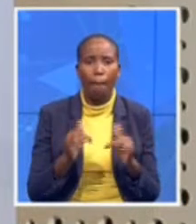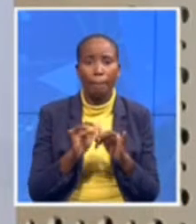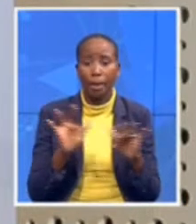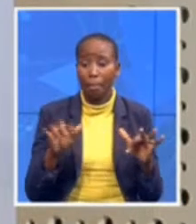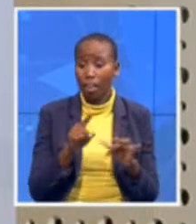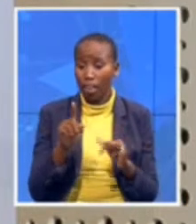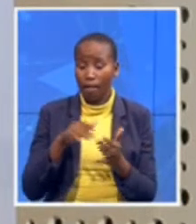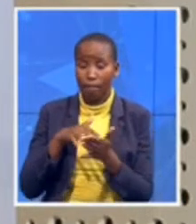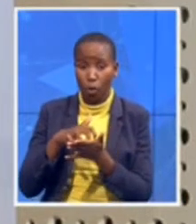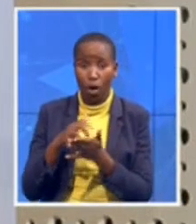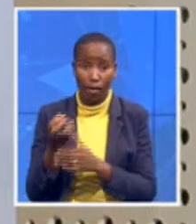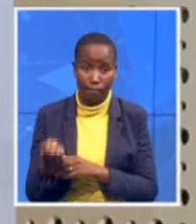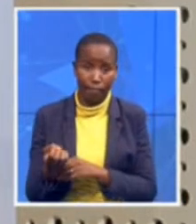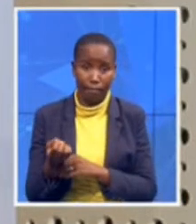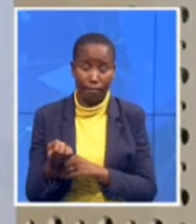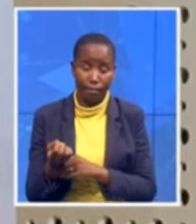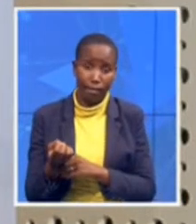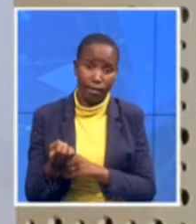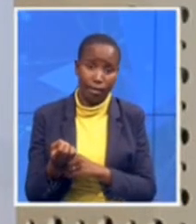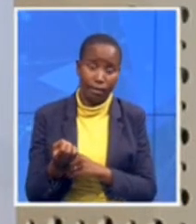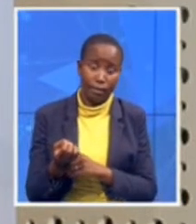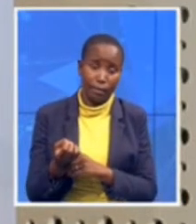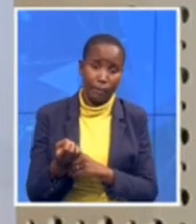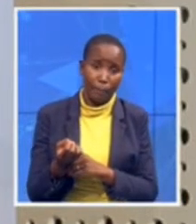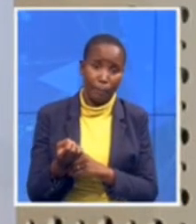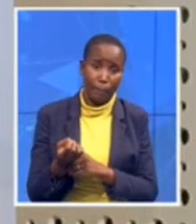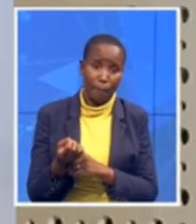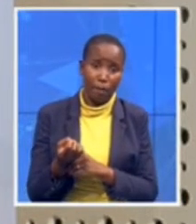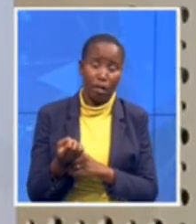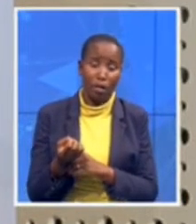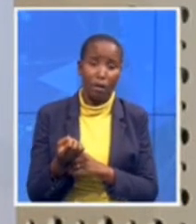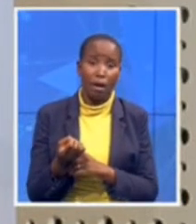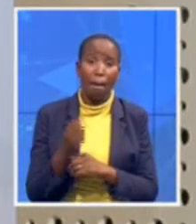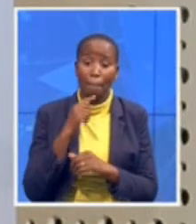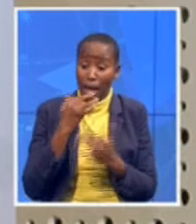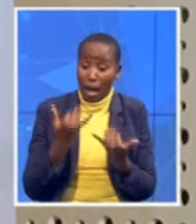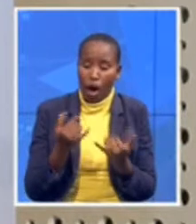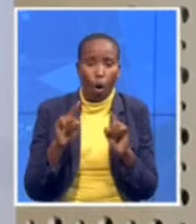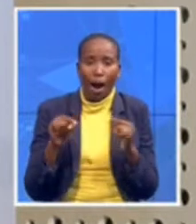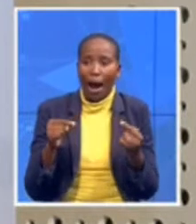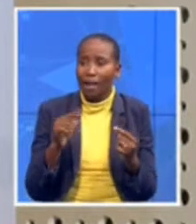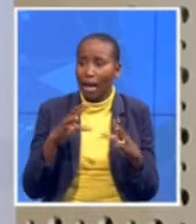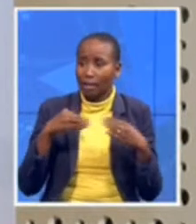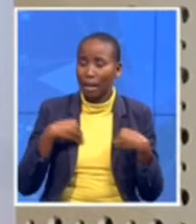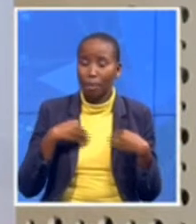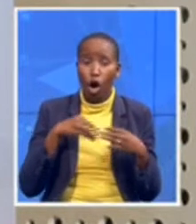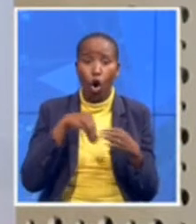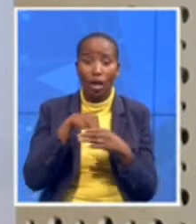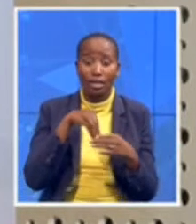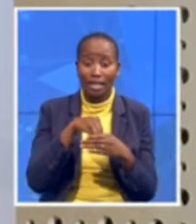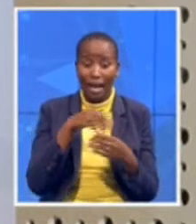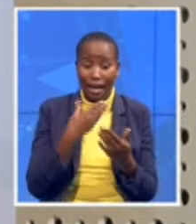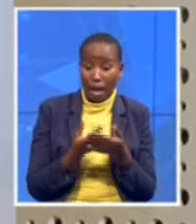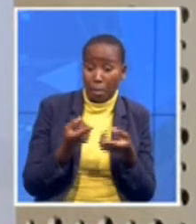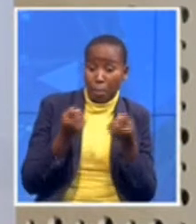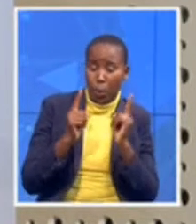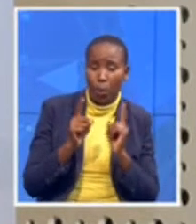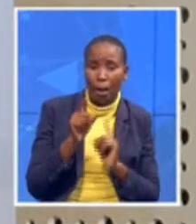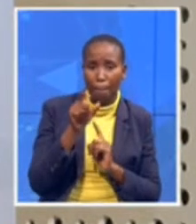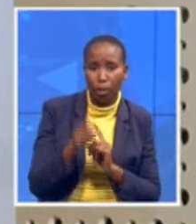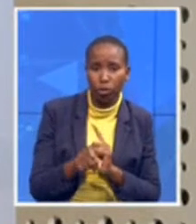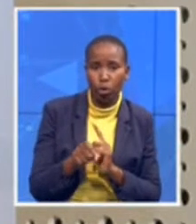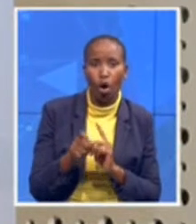gentlemen, allow content that will cause harm to an individual or to the social cohesion of our country to